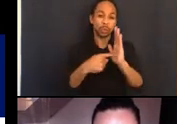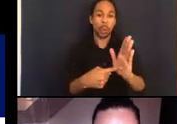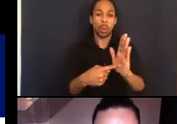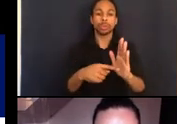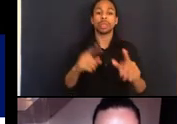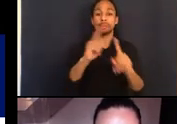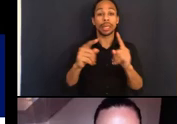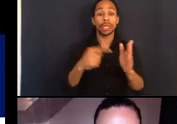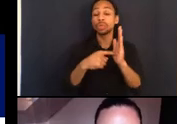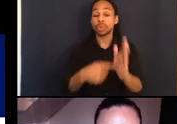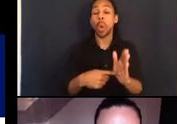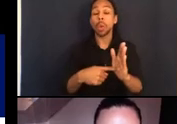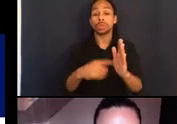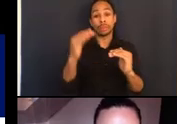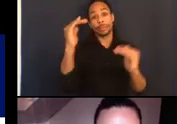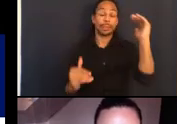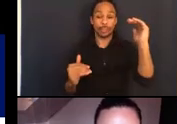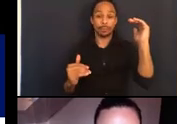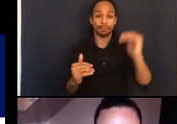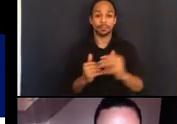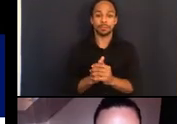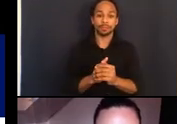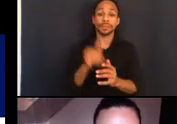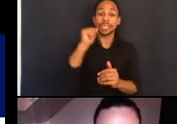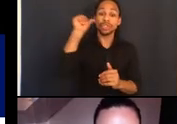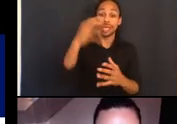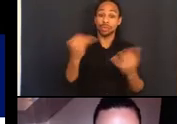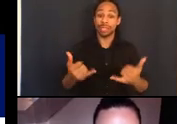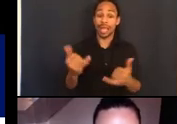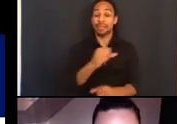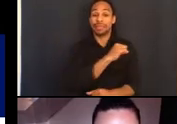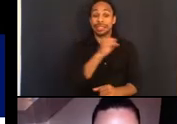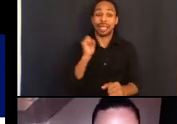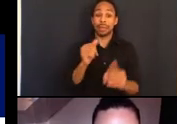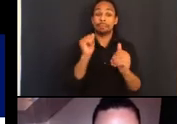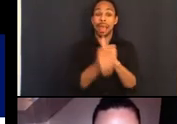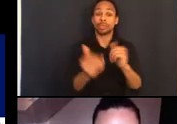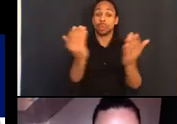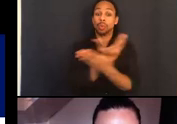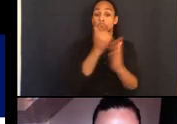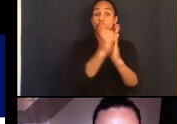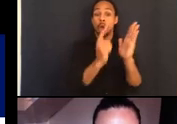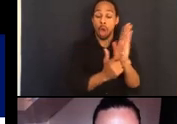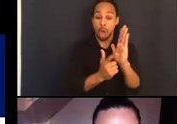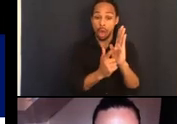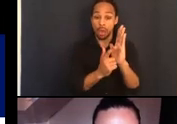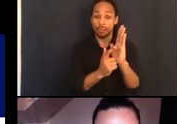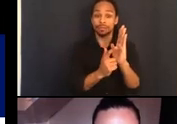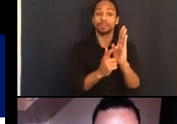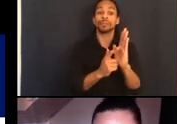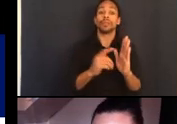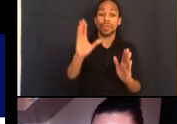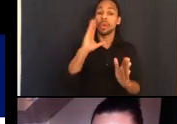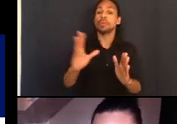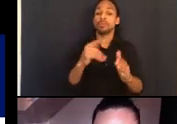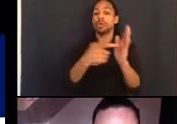actually require this data to be released monthly based on race and ethnicity. It's not as often as we want. It doesn't include some of the categories that we want,